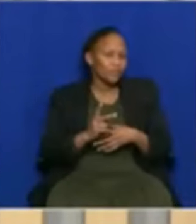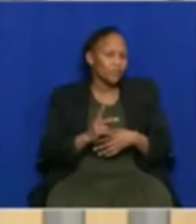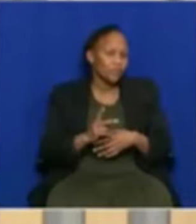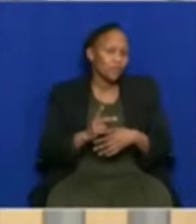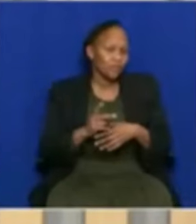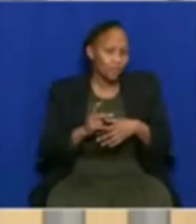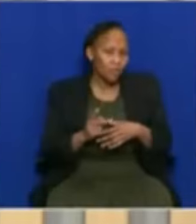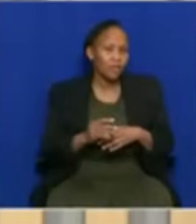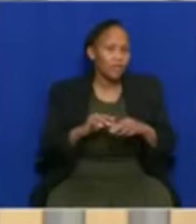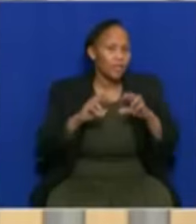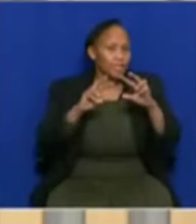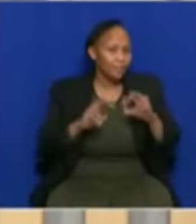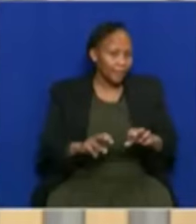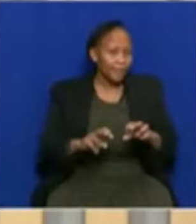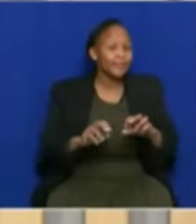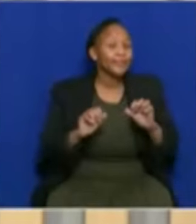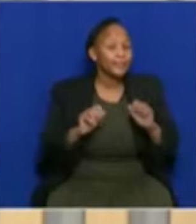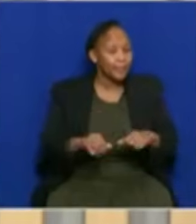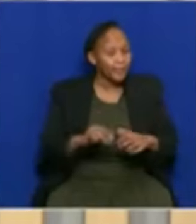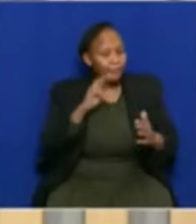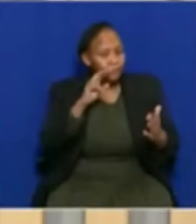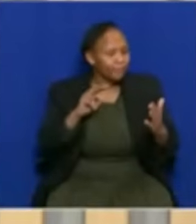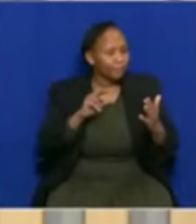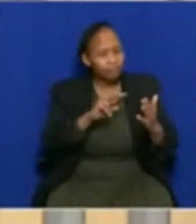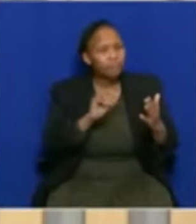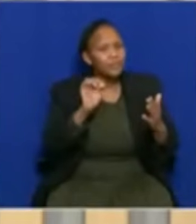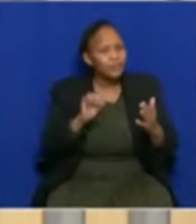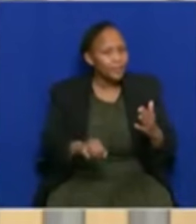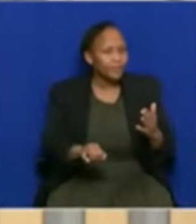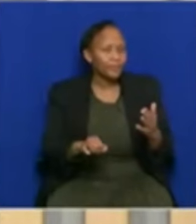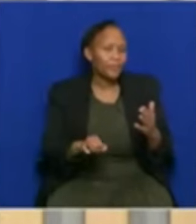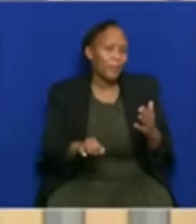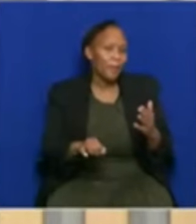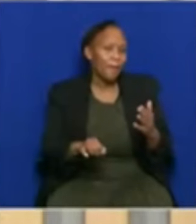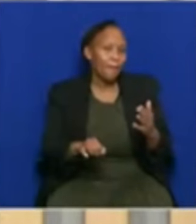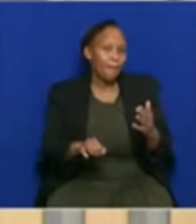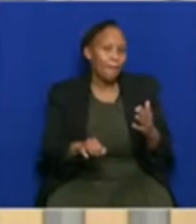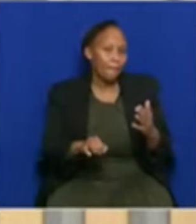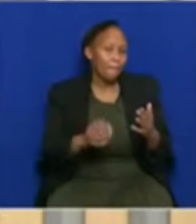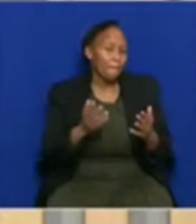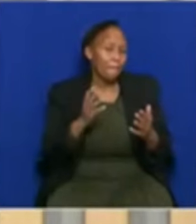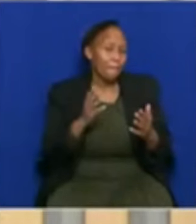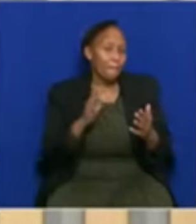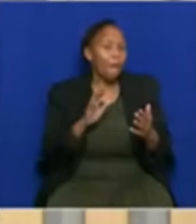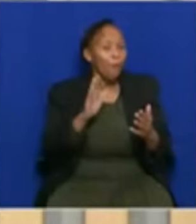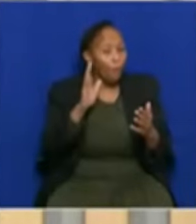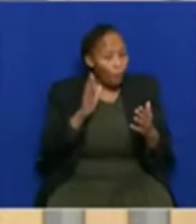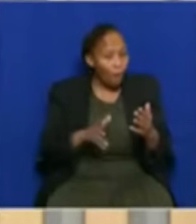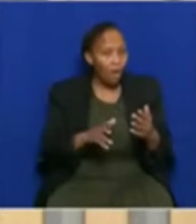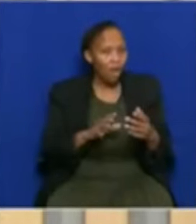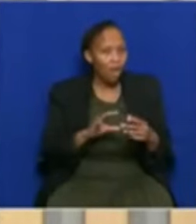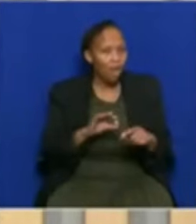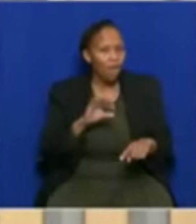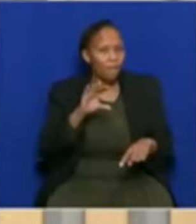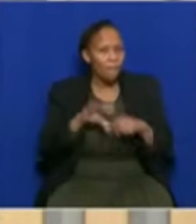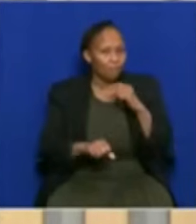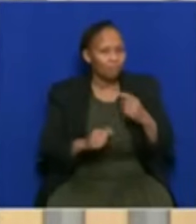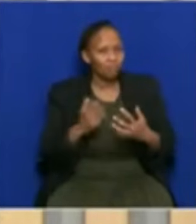it and they would have found discrepancies in it, which would